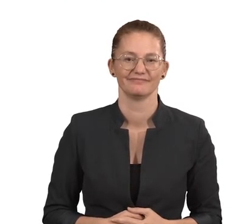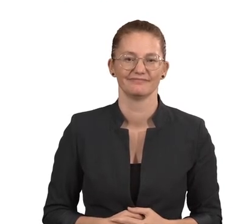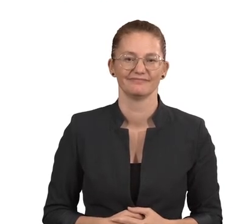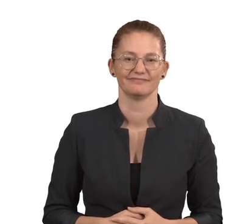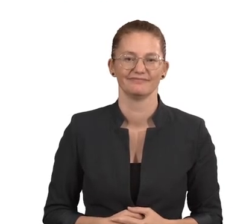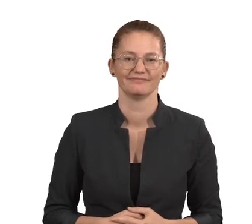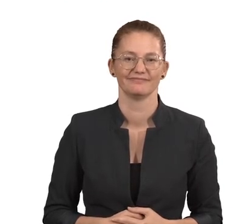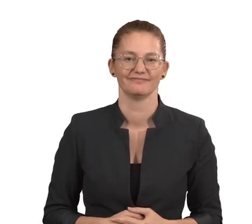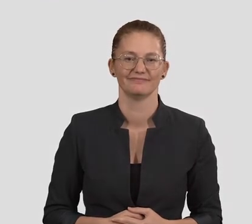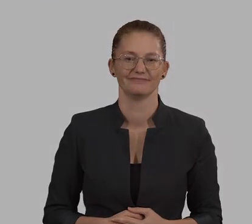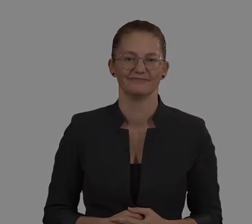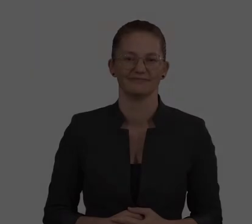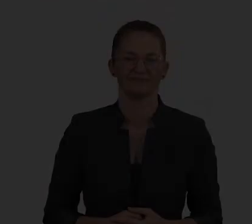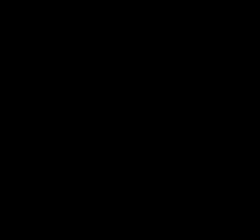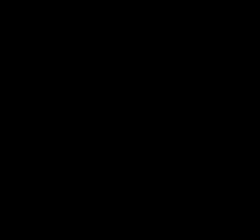Thank you.